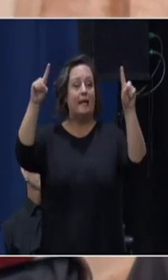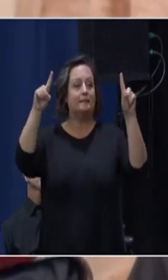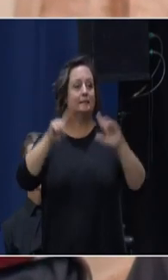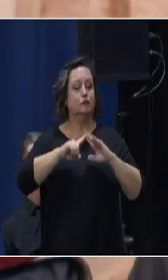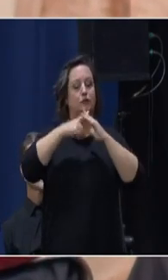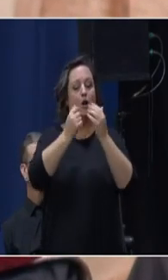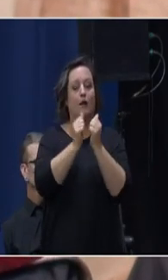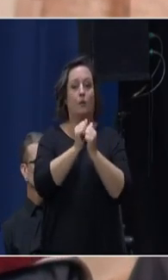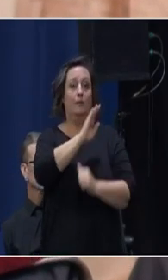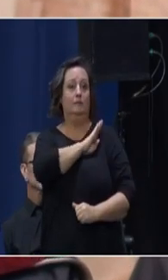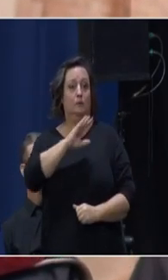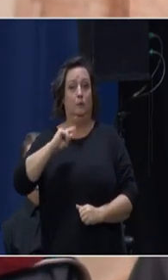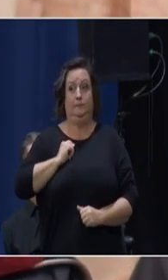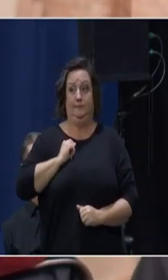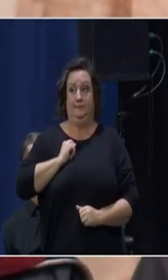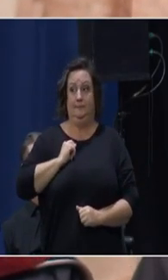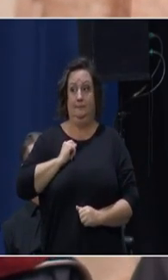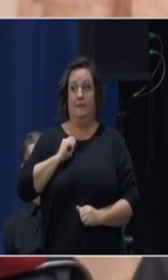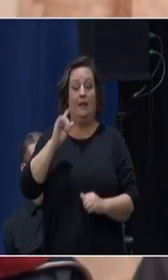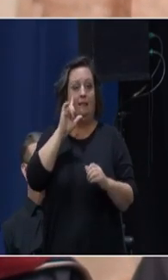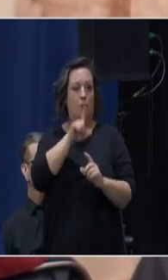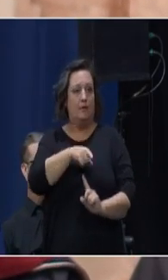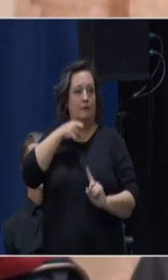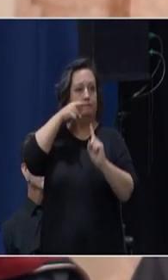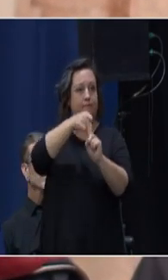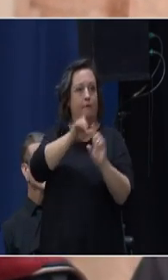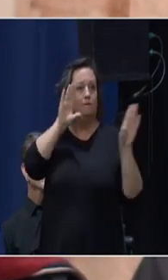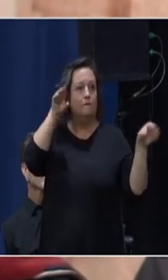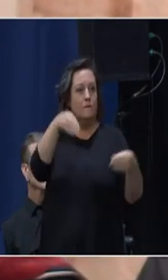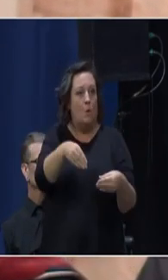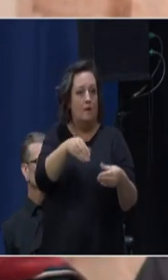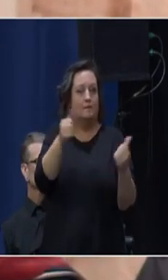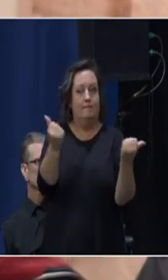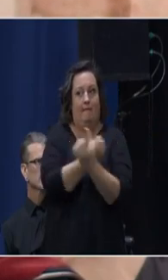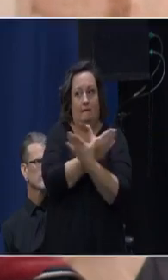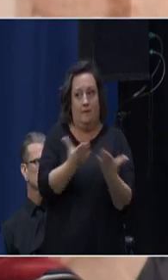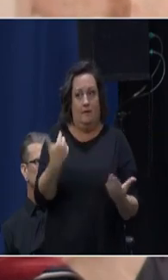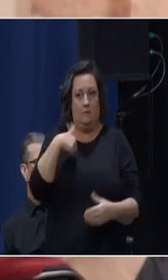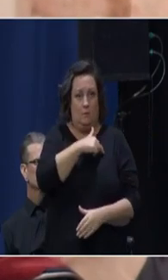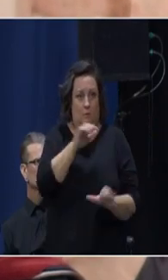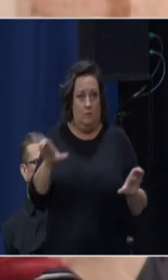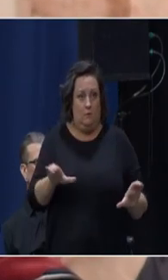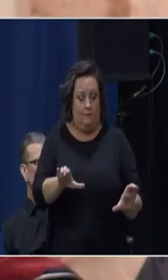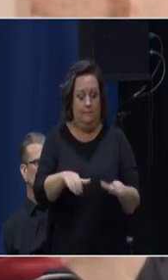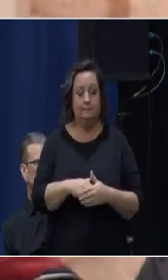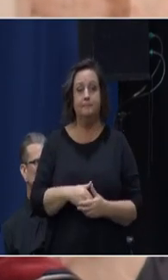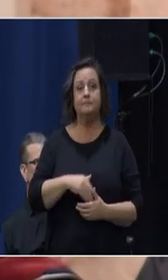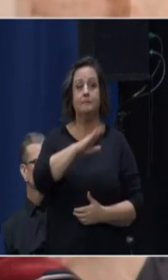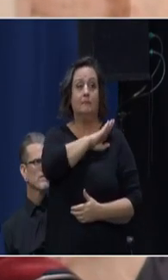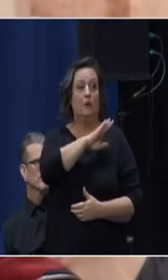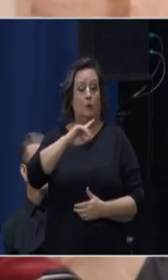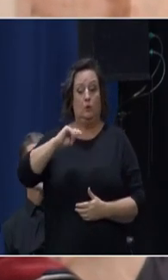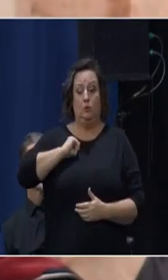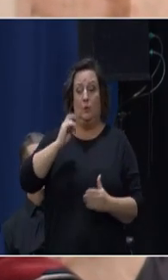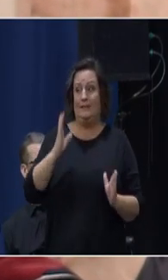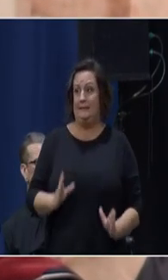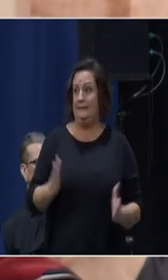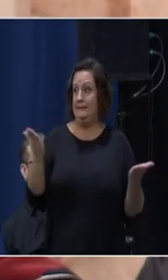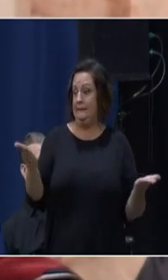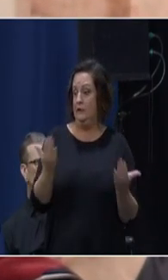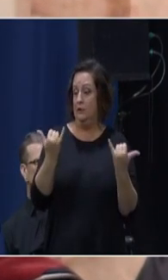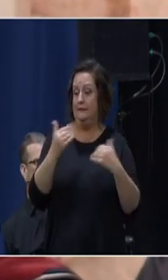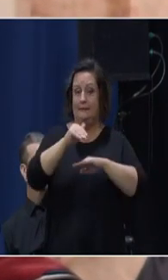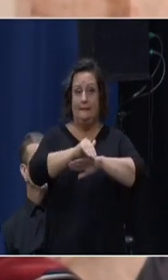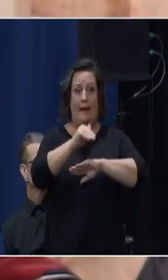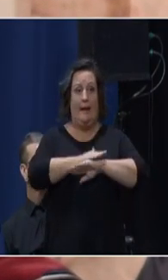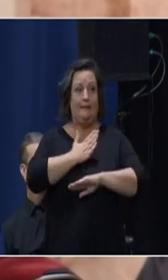place your educational attainment at the center of all that we do. Will the trustees with us this evening please